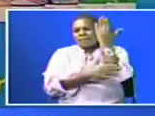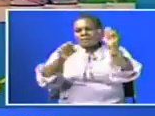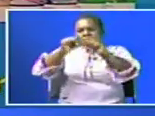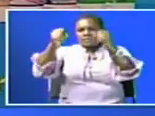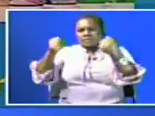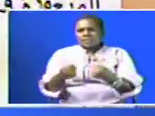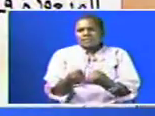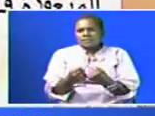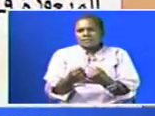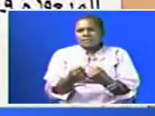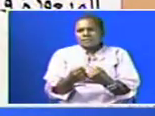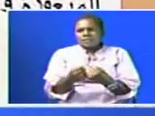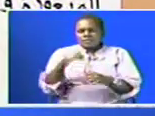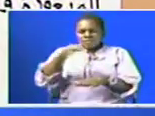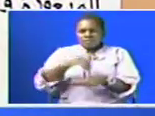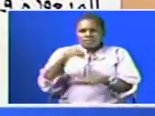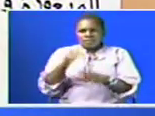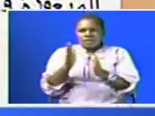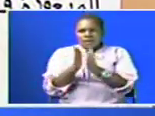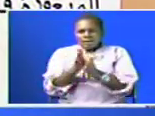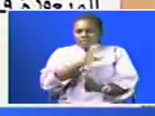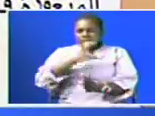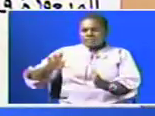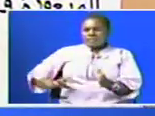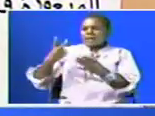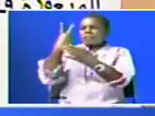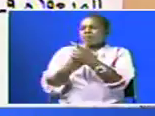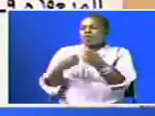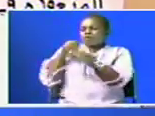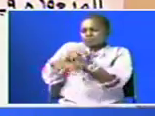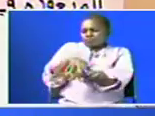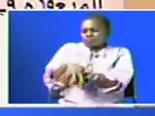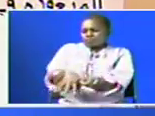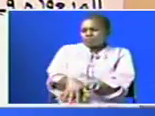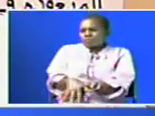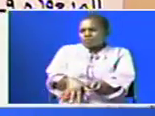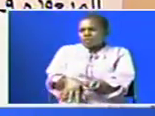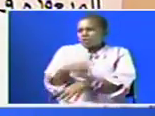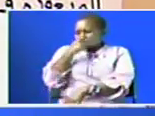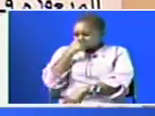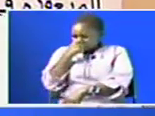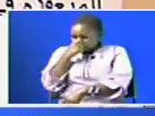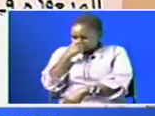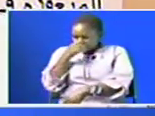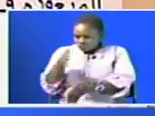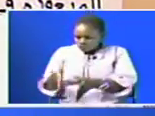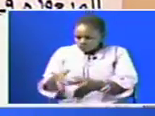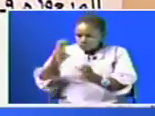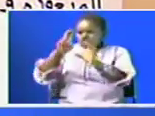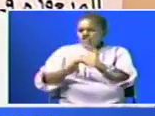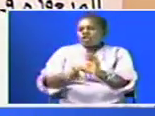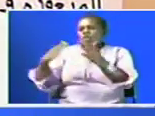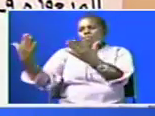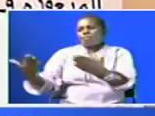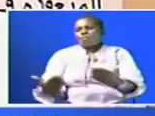system is benefiting both Muslims and non-Muslims because it is integrated. Of course, for those who wish to pursue the madrasa side, they are